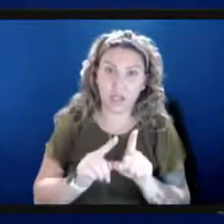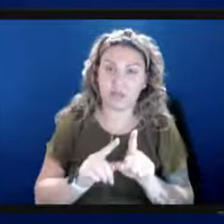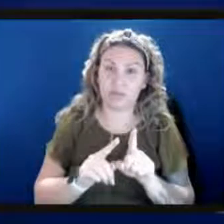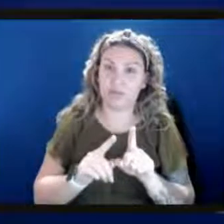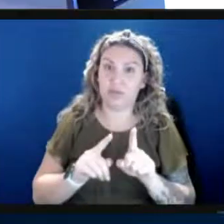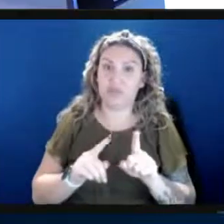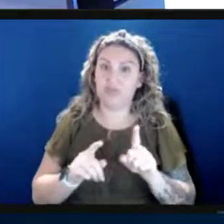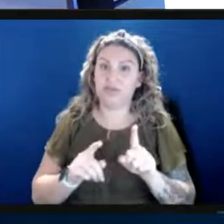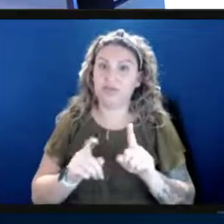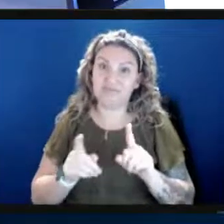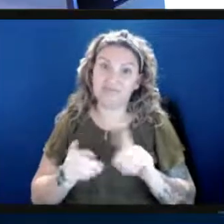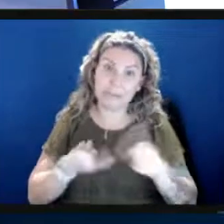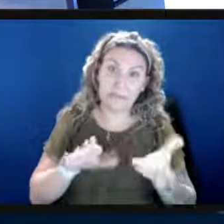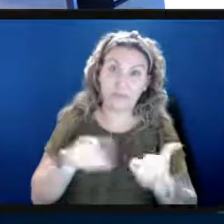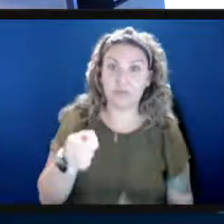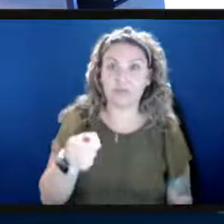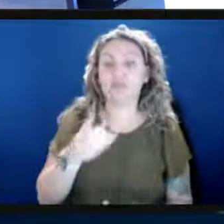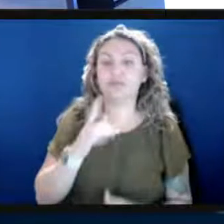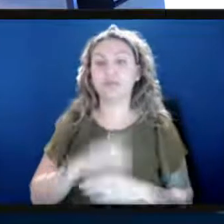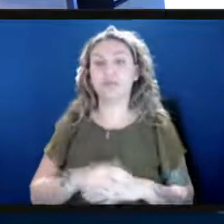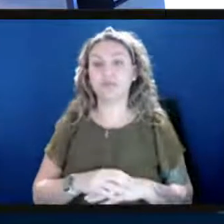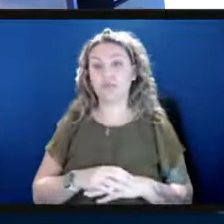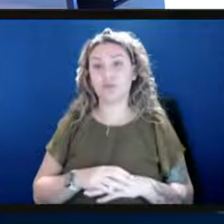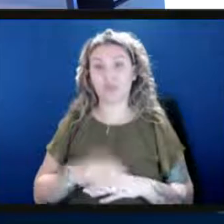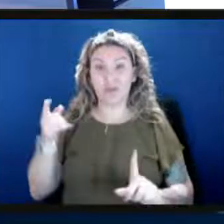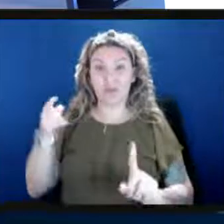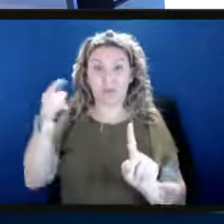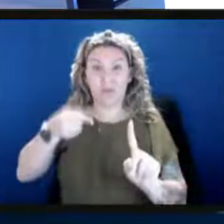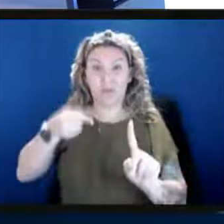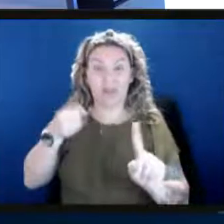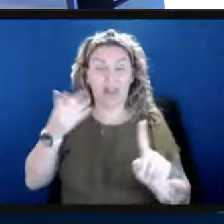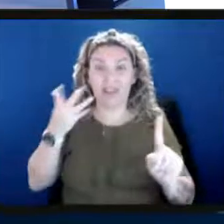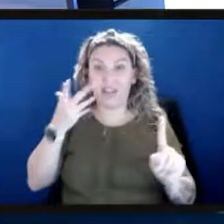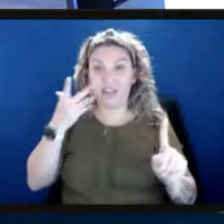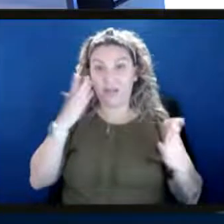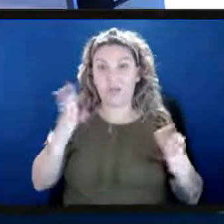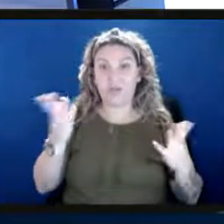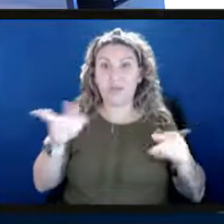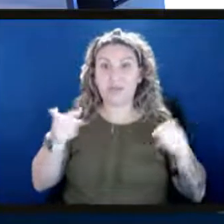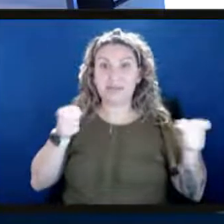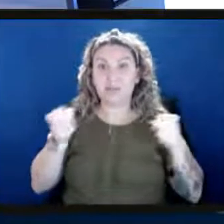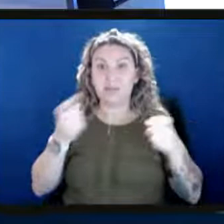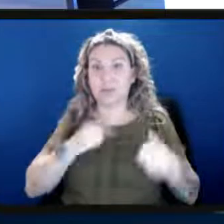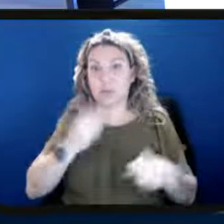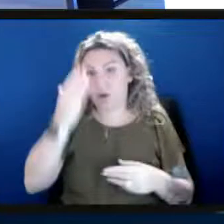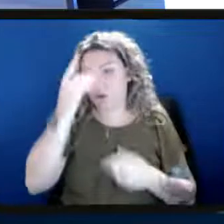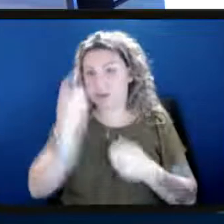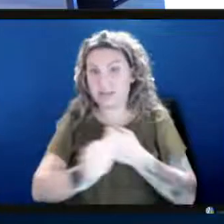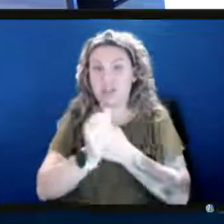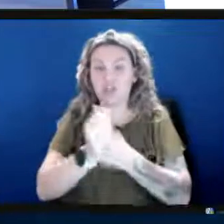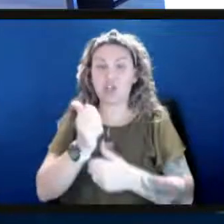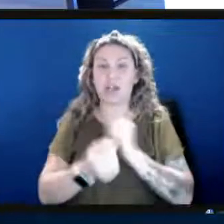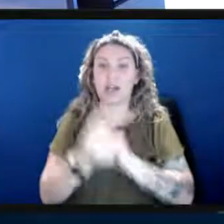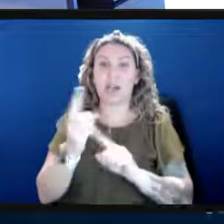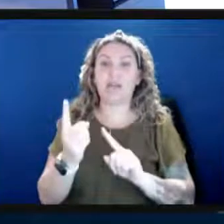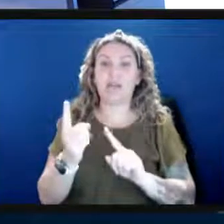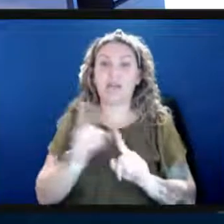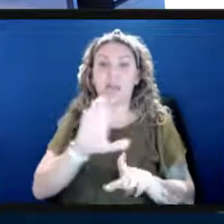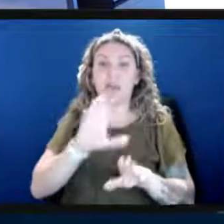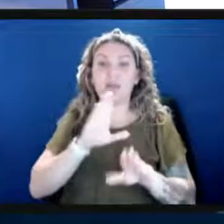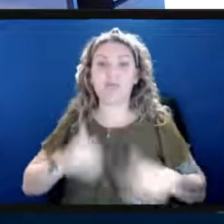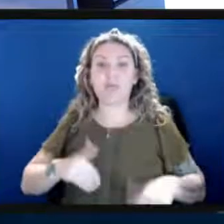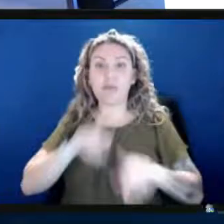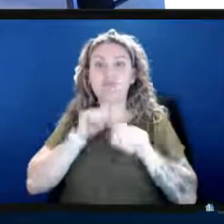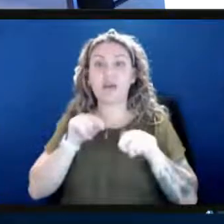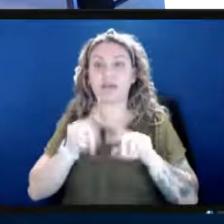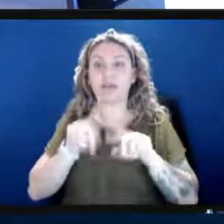So bottom line is, we don't know what we're dealing with. We do know that it's dangerous and everybody reacts differently. Yeah.